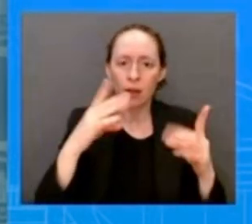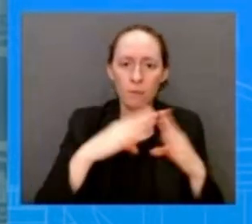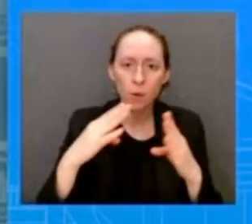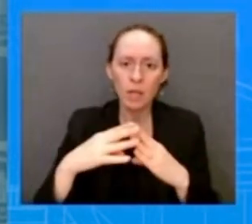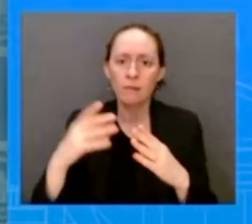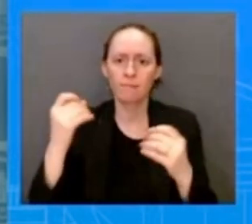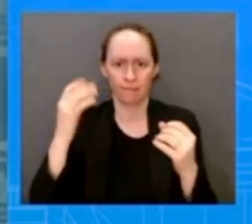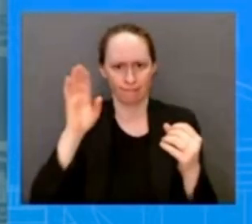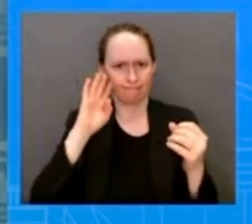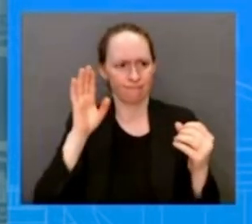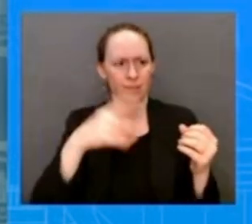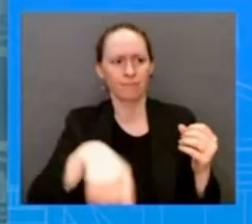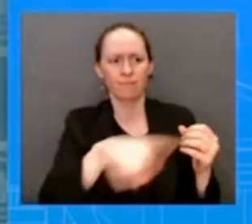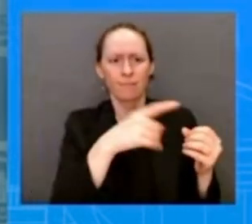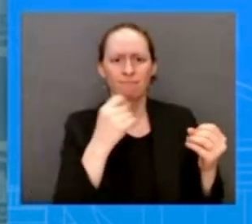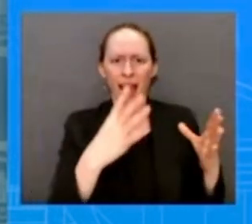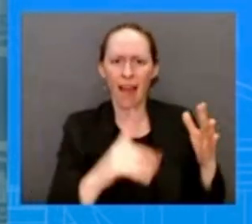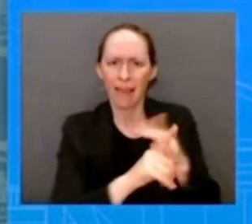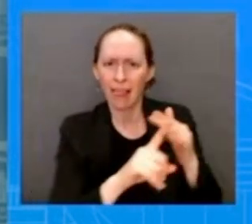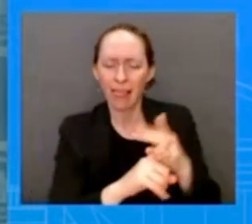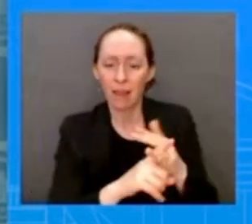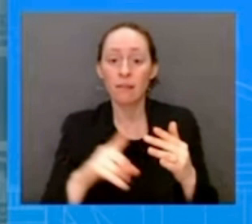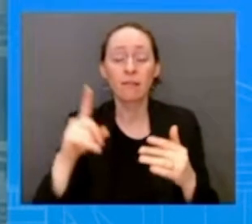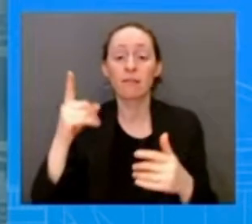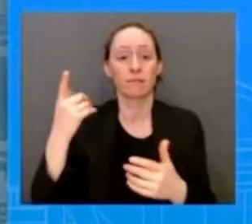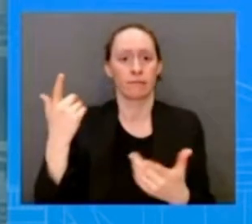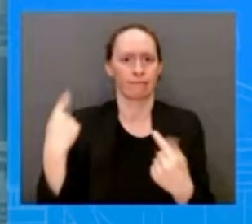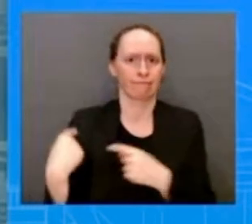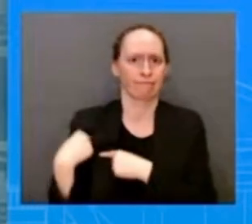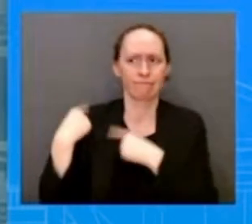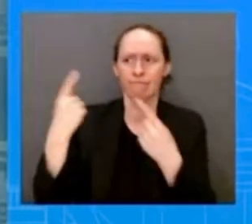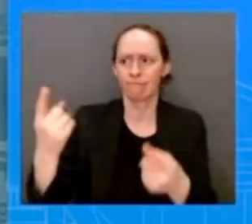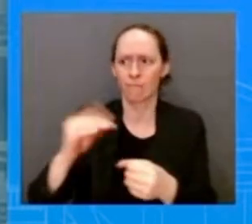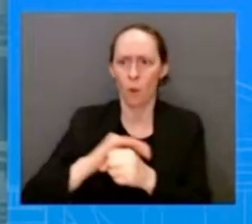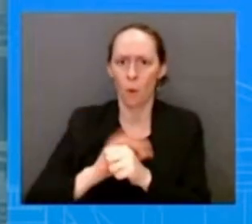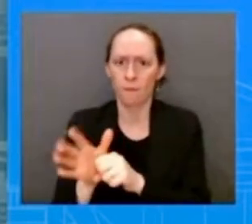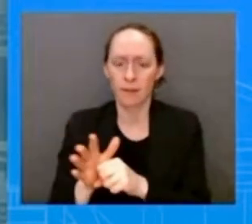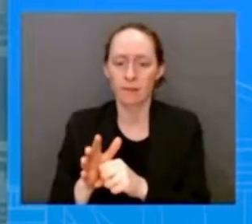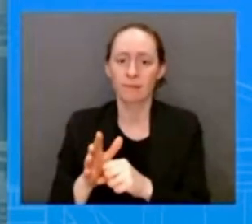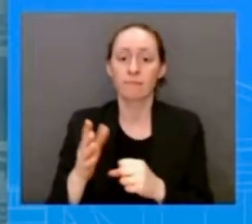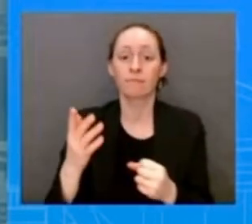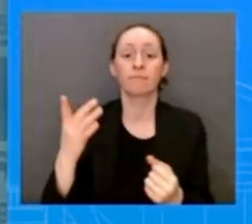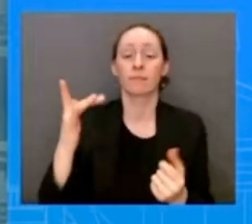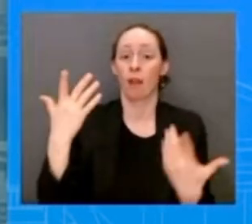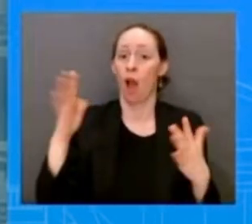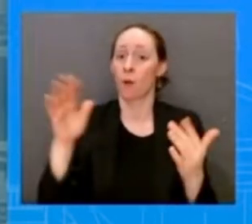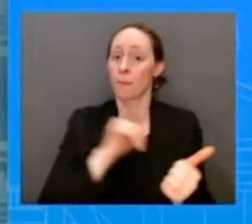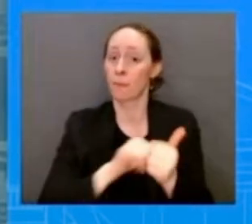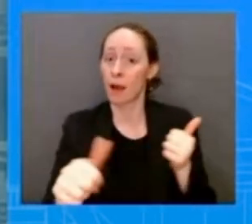COVID. That's why the president passed the American Rescue Plan, to get us back on our feet,